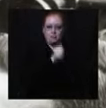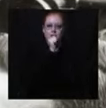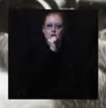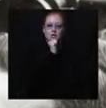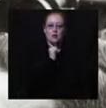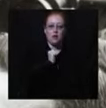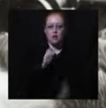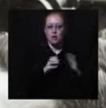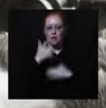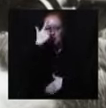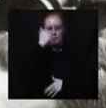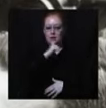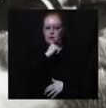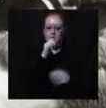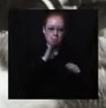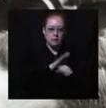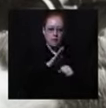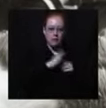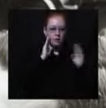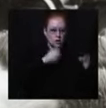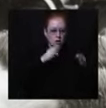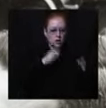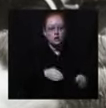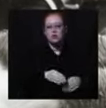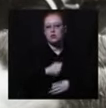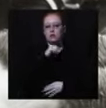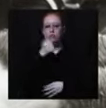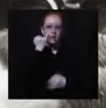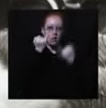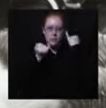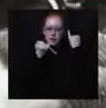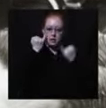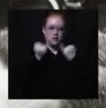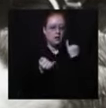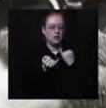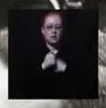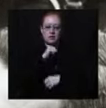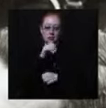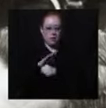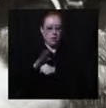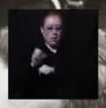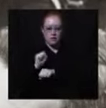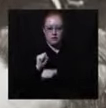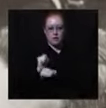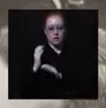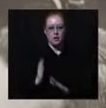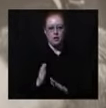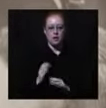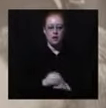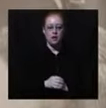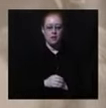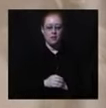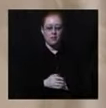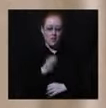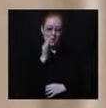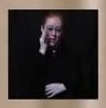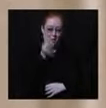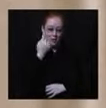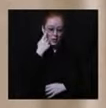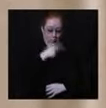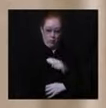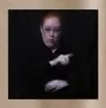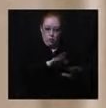suffering tremendously because of lack of attention, lack of imagination, lack of adequate manpower. There's very little future for the